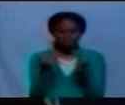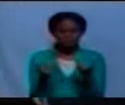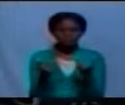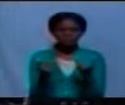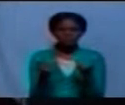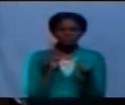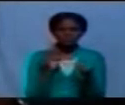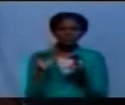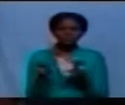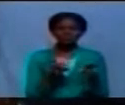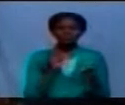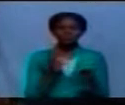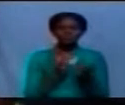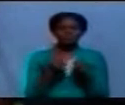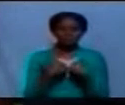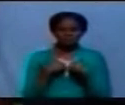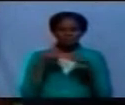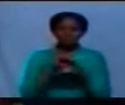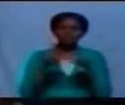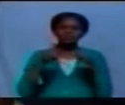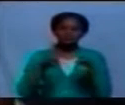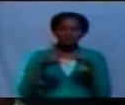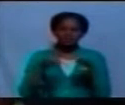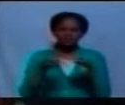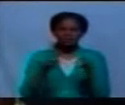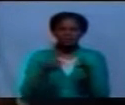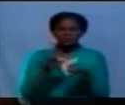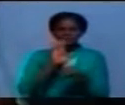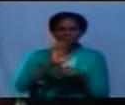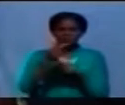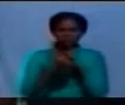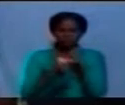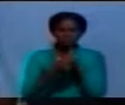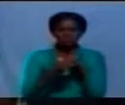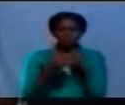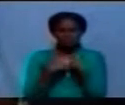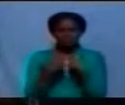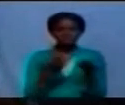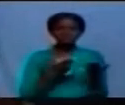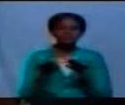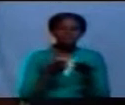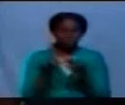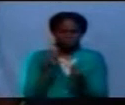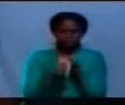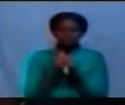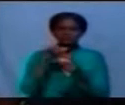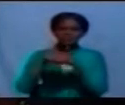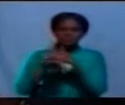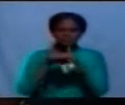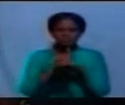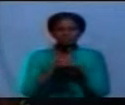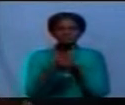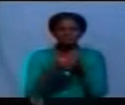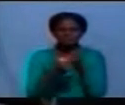do we have those products on the market? Do banks have on offer savings products which are accessible to the public? Which